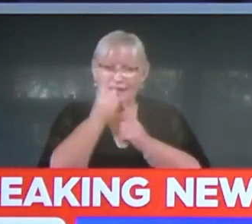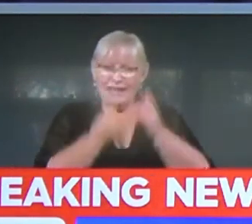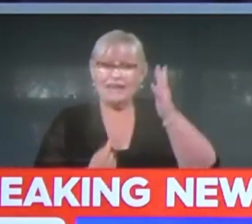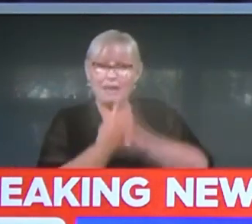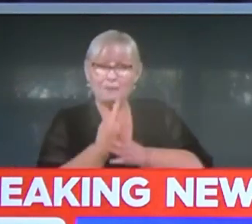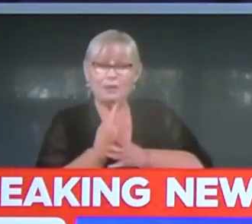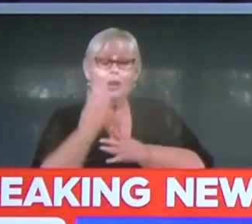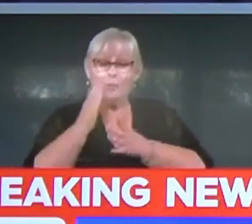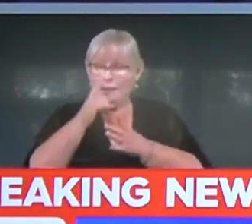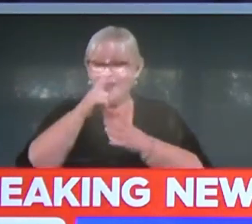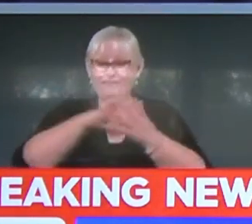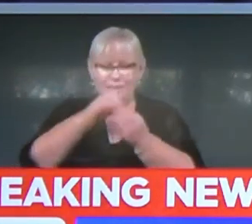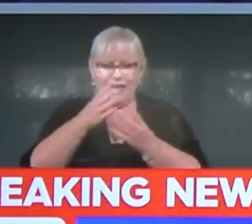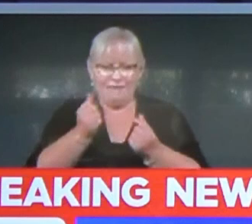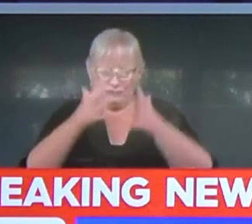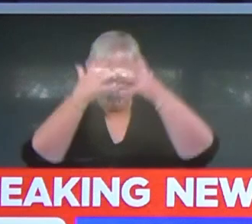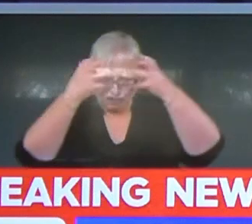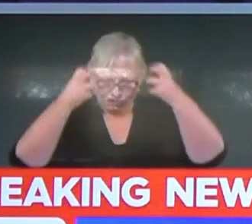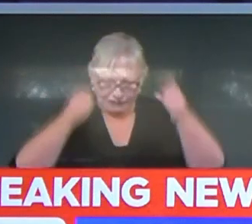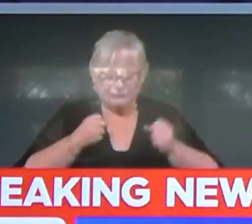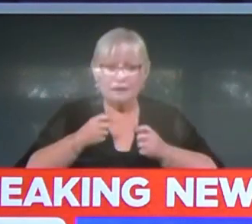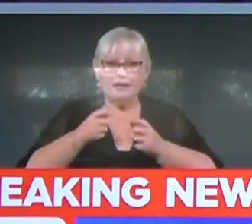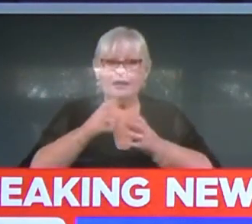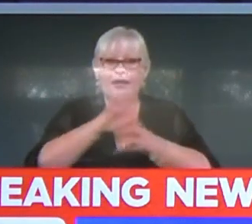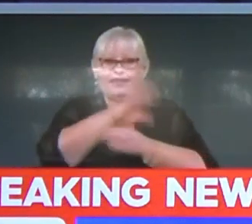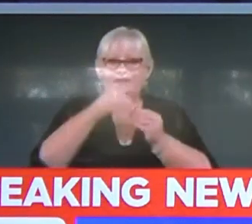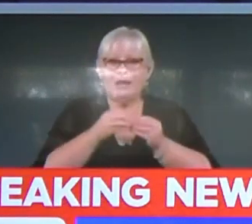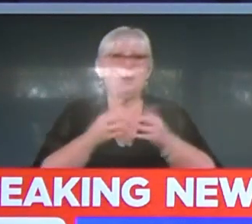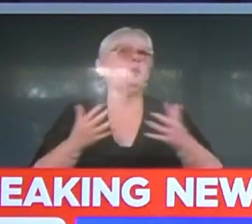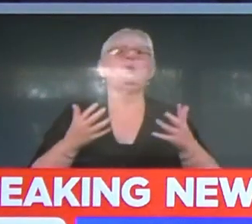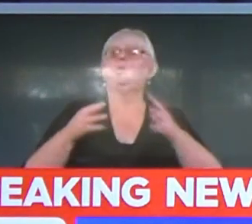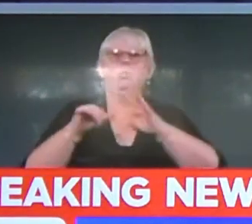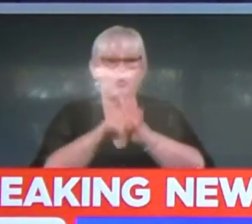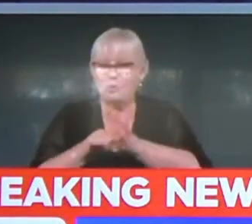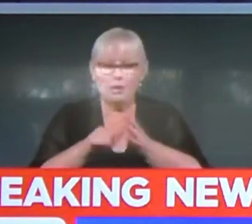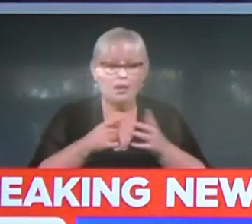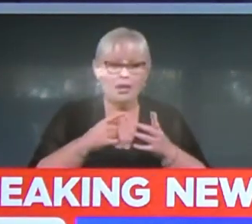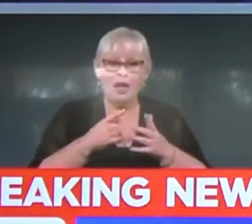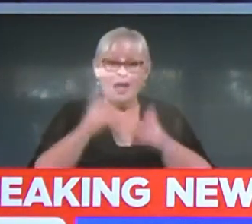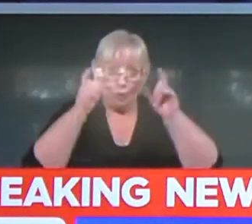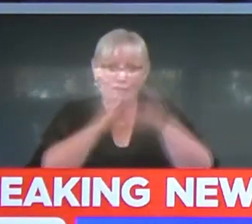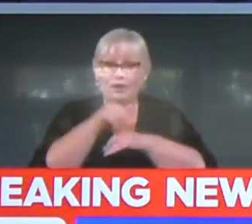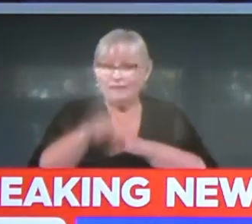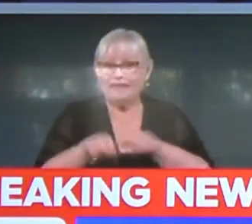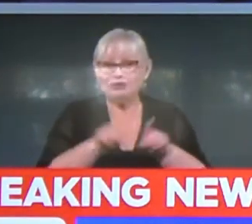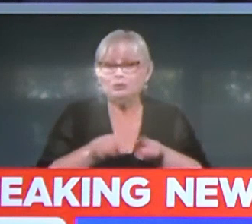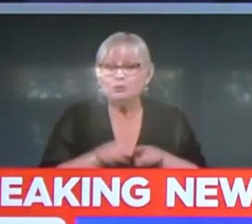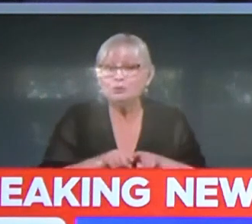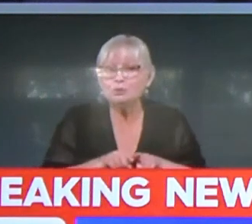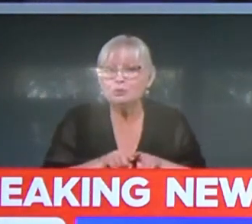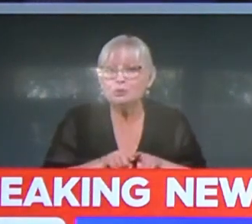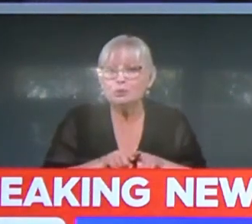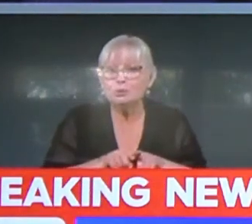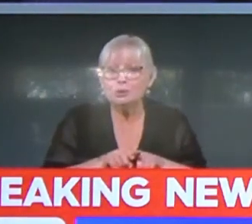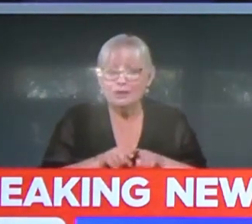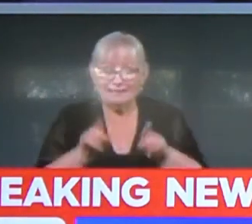when families are under stress. I'm as concerned about those outcomes as I am